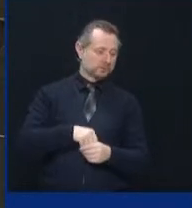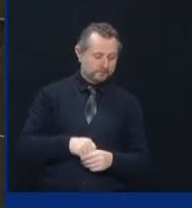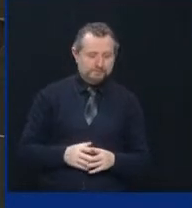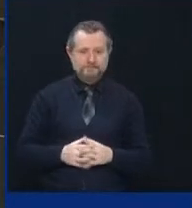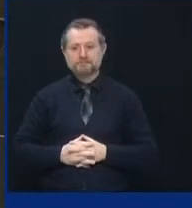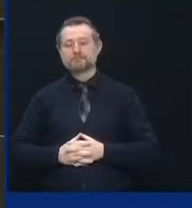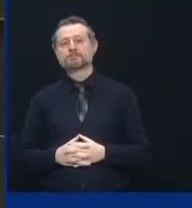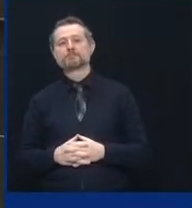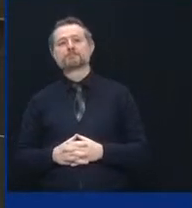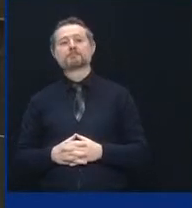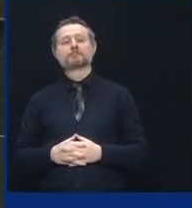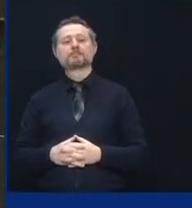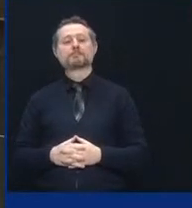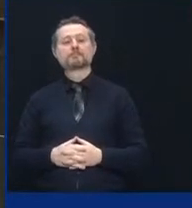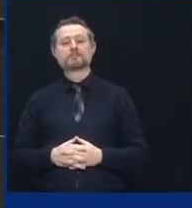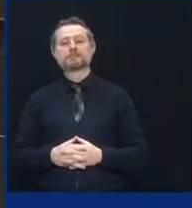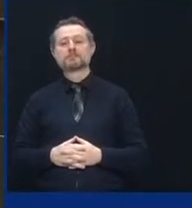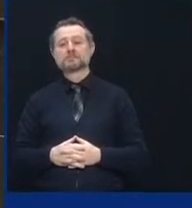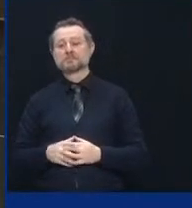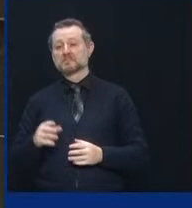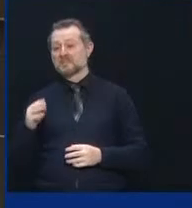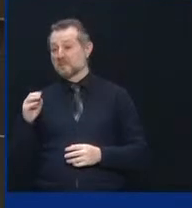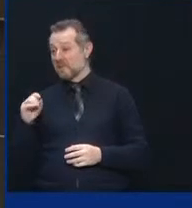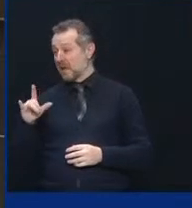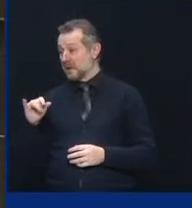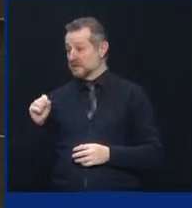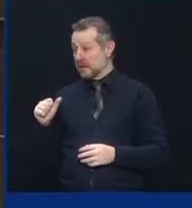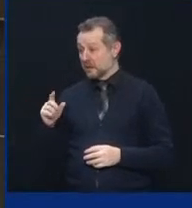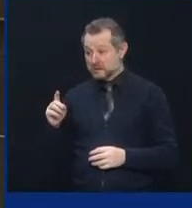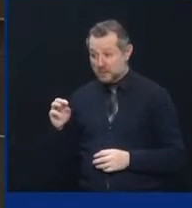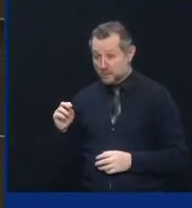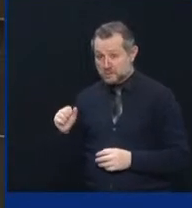Operator, next one. Melissa, did you want to make a point? Rob?